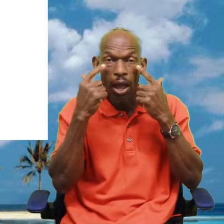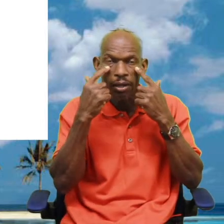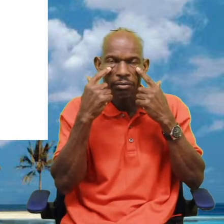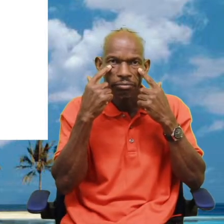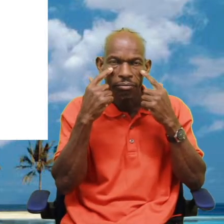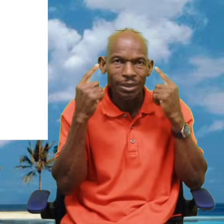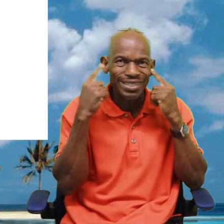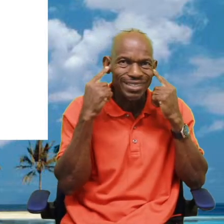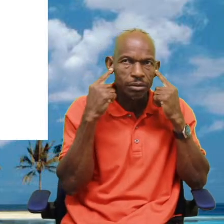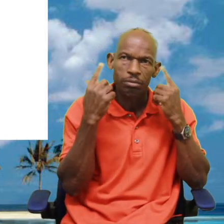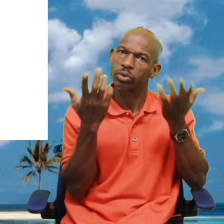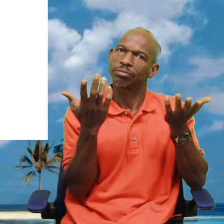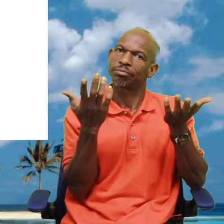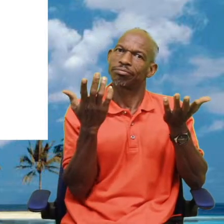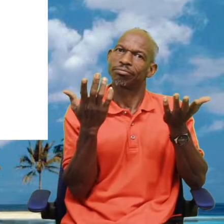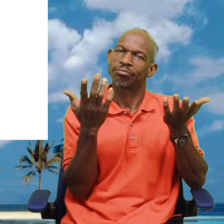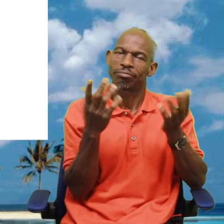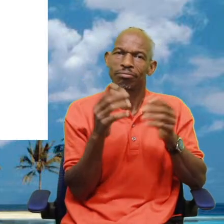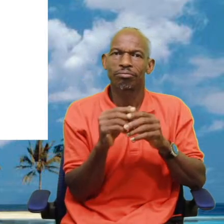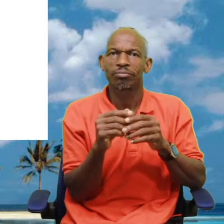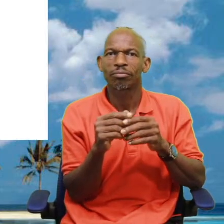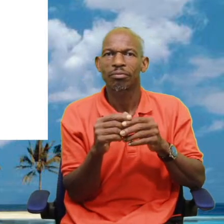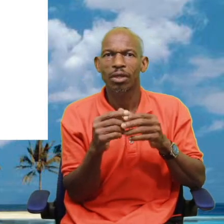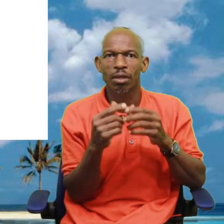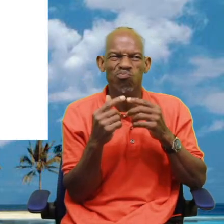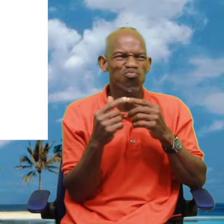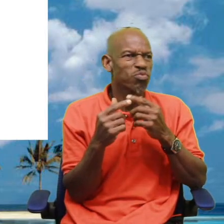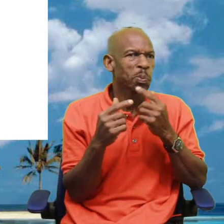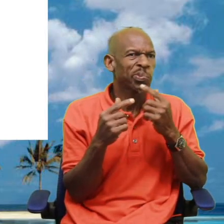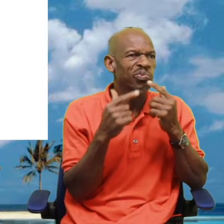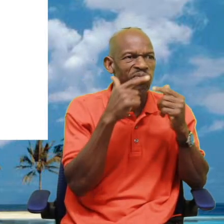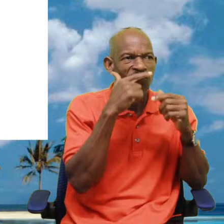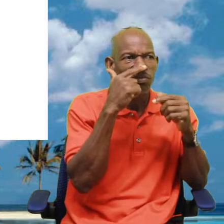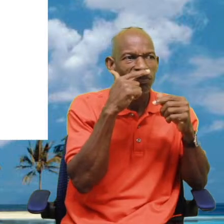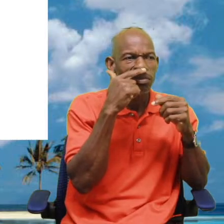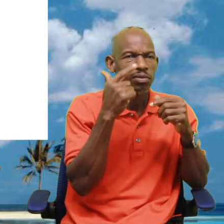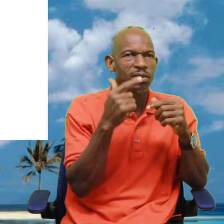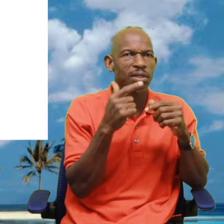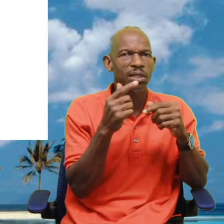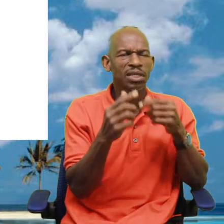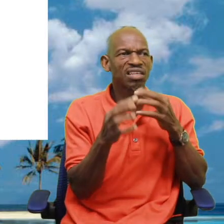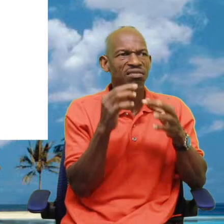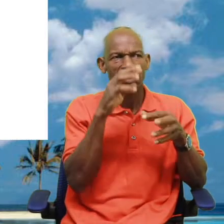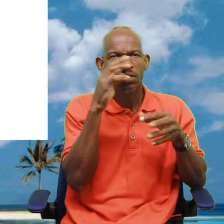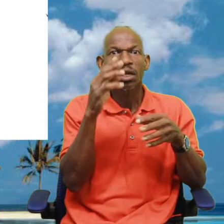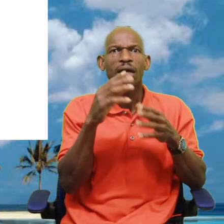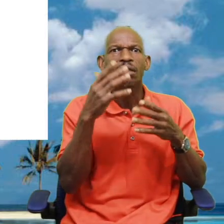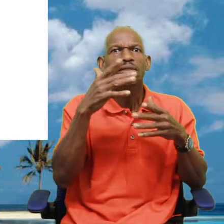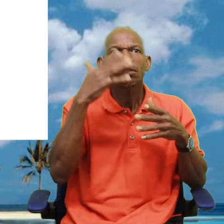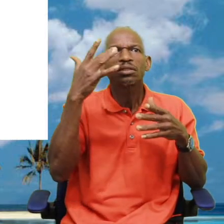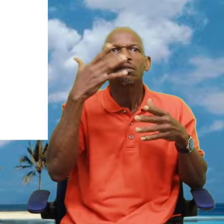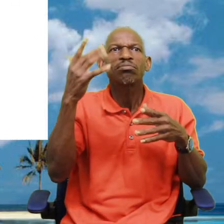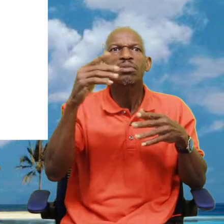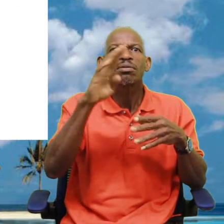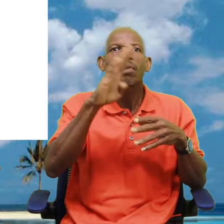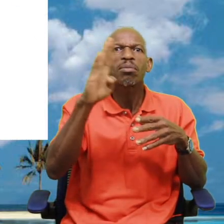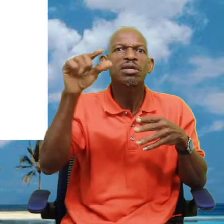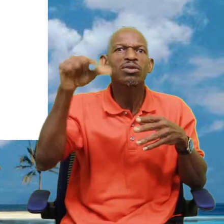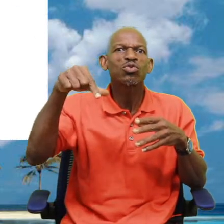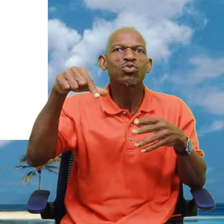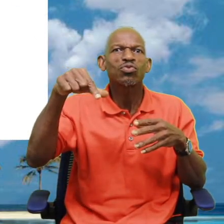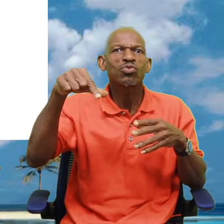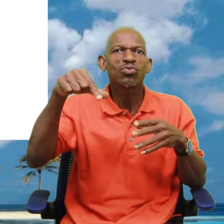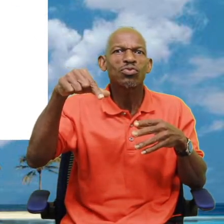on these adjectives. So let me recognize, right now, due to the COVID, we only have